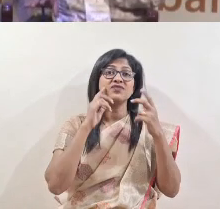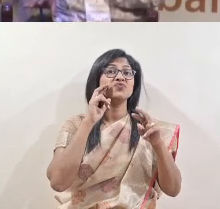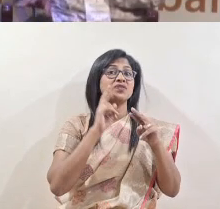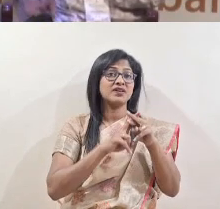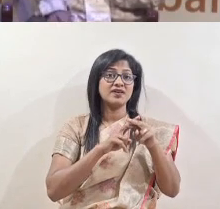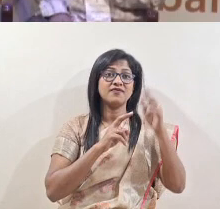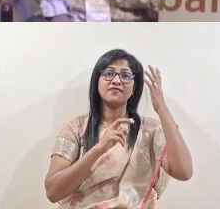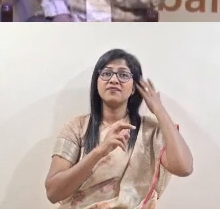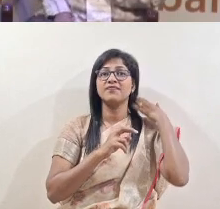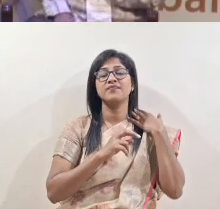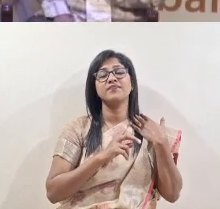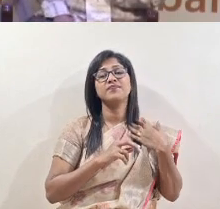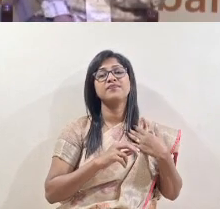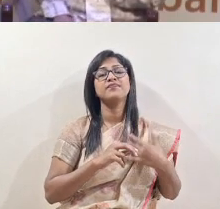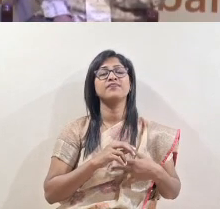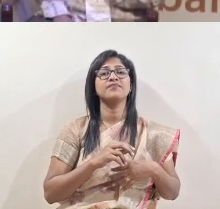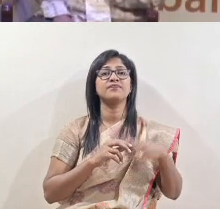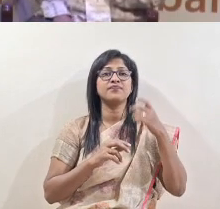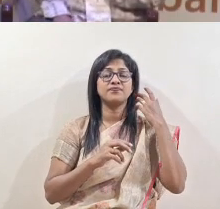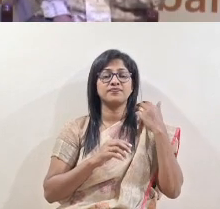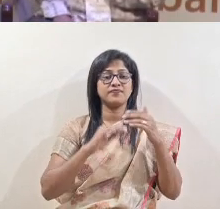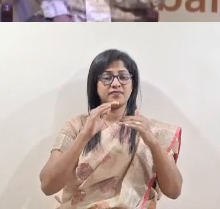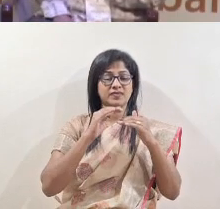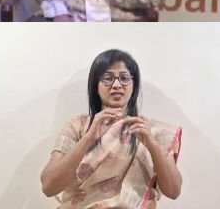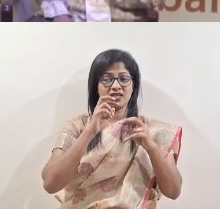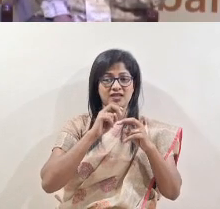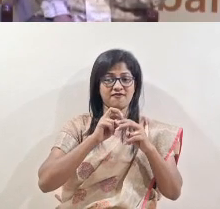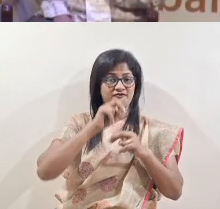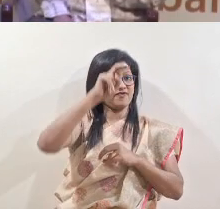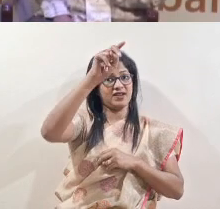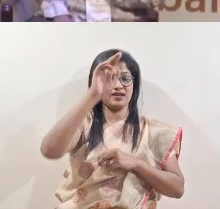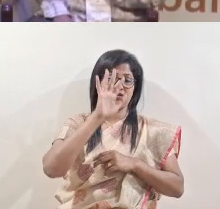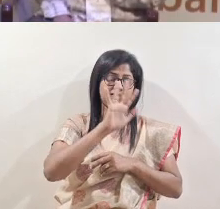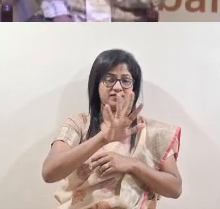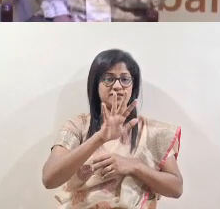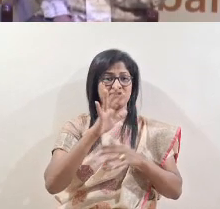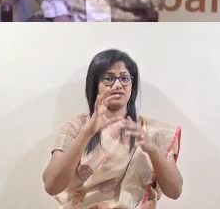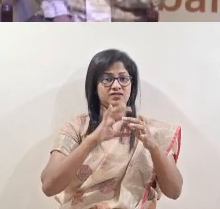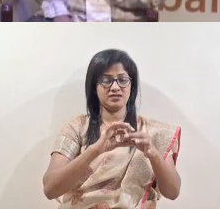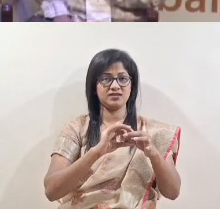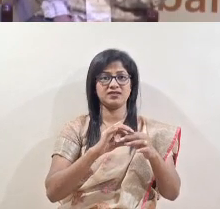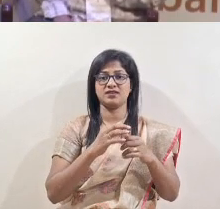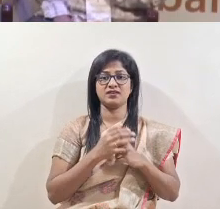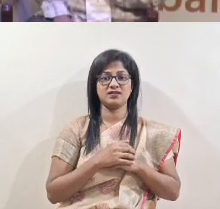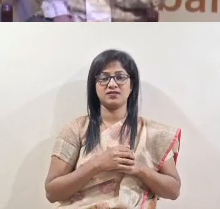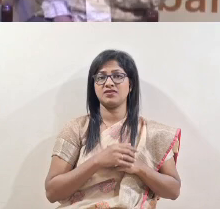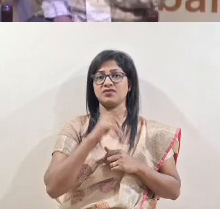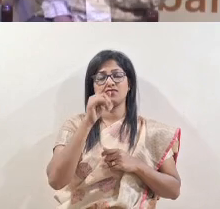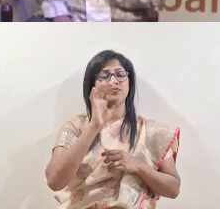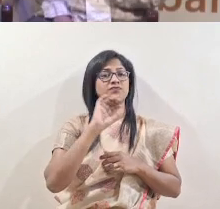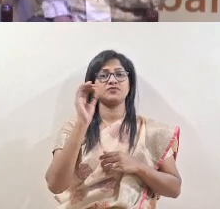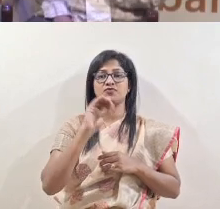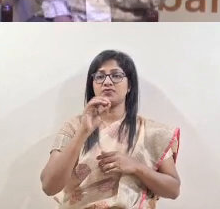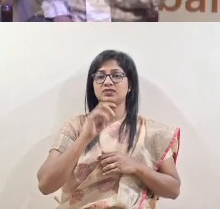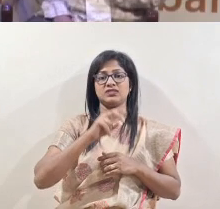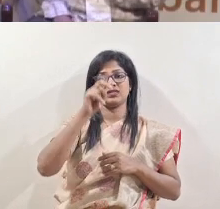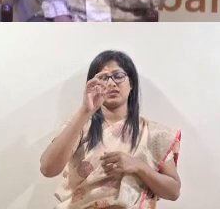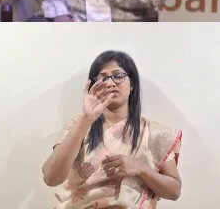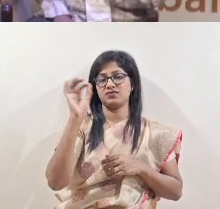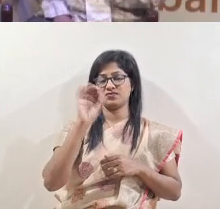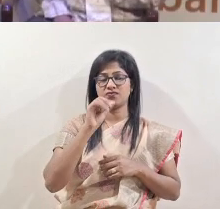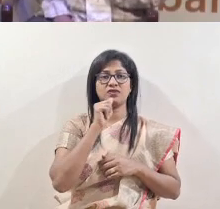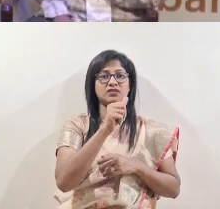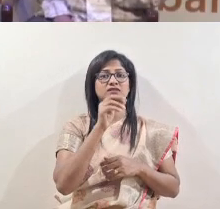the flight facilitated footwear bridges, No, sir, ramps were not there. Only stairs and lifts were